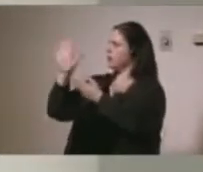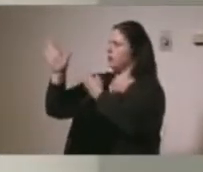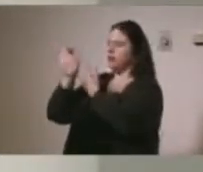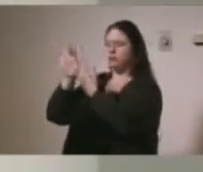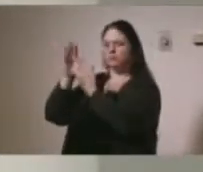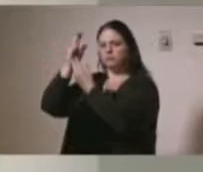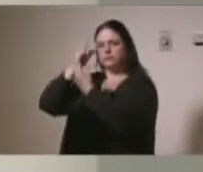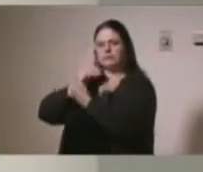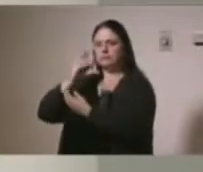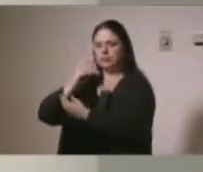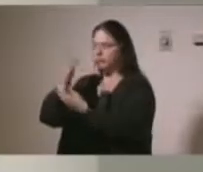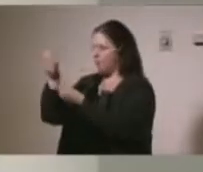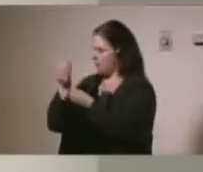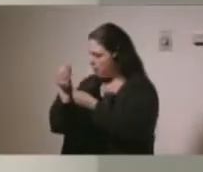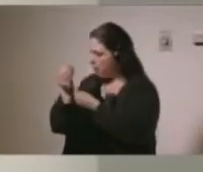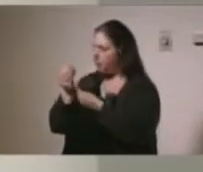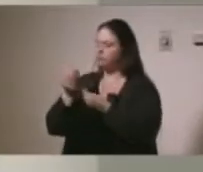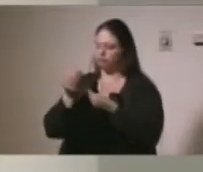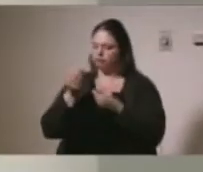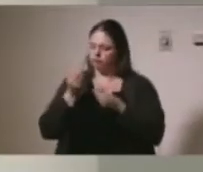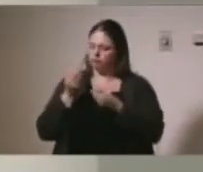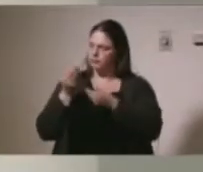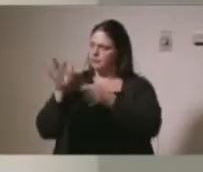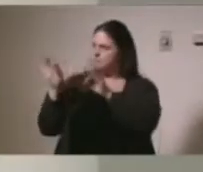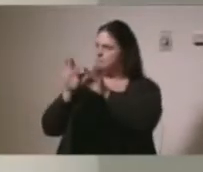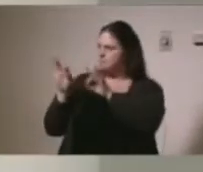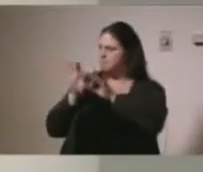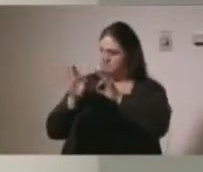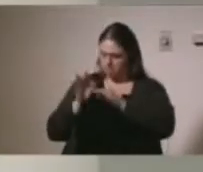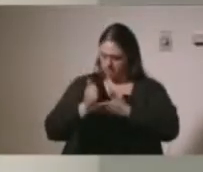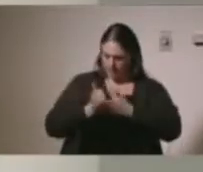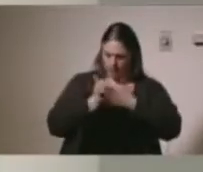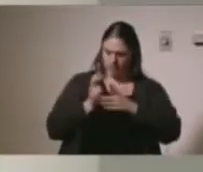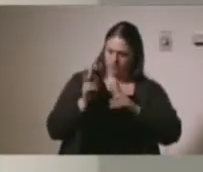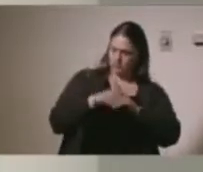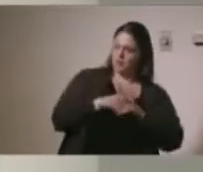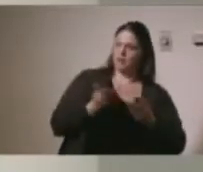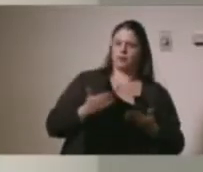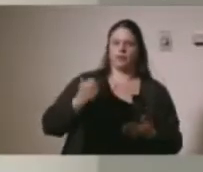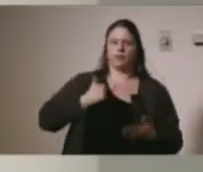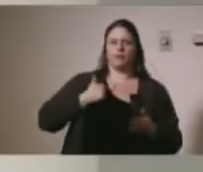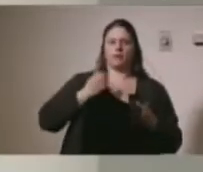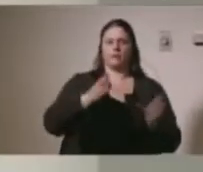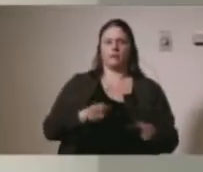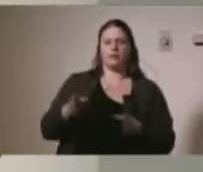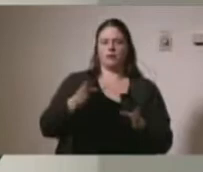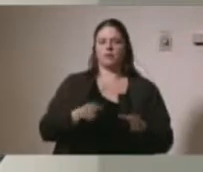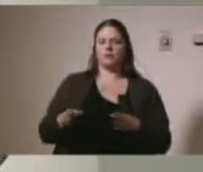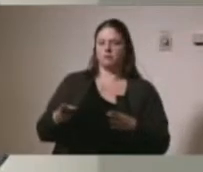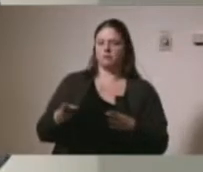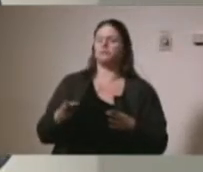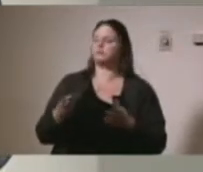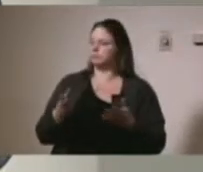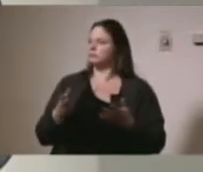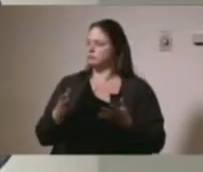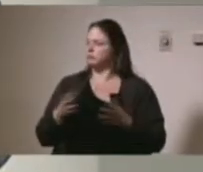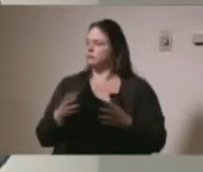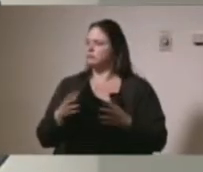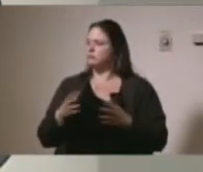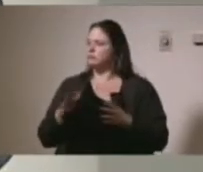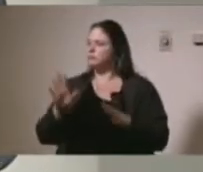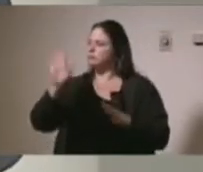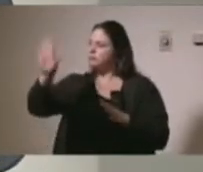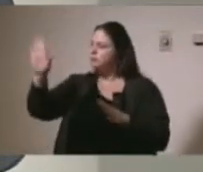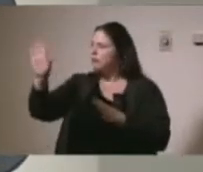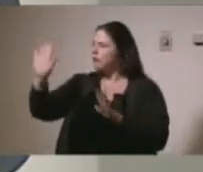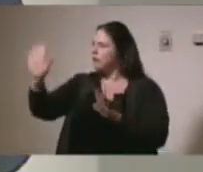enable us to determine what model would apply in Canada. And we could borrow from the various models the points that